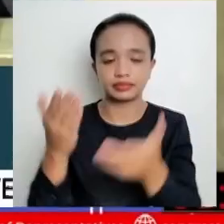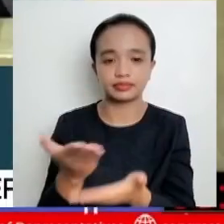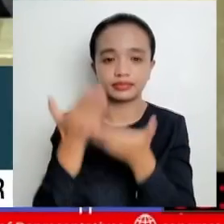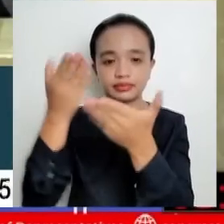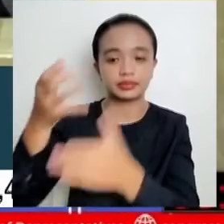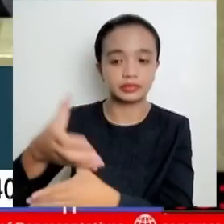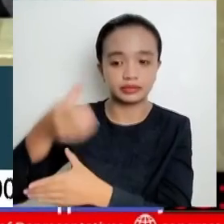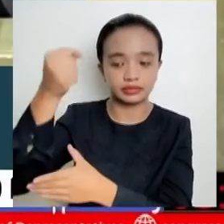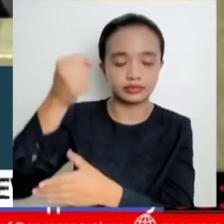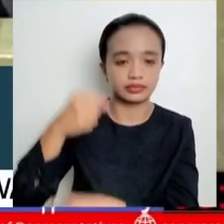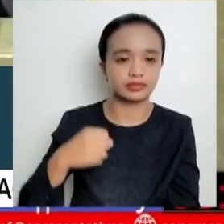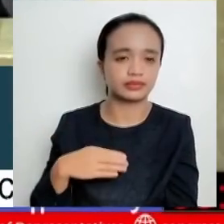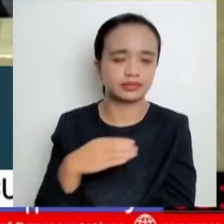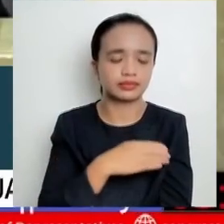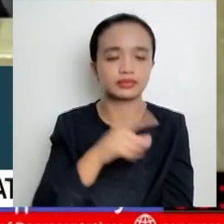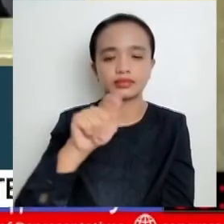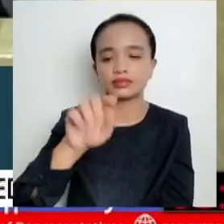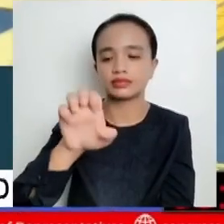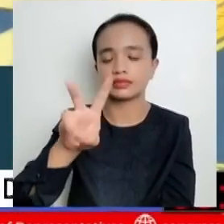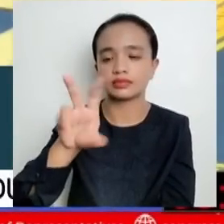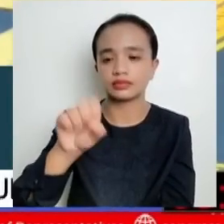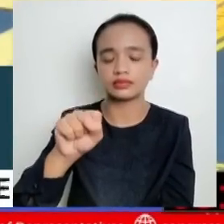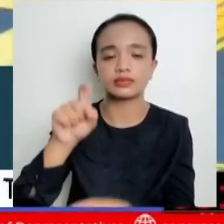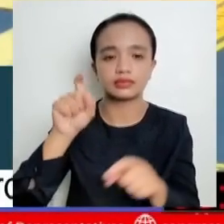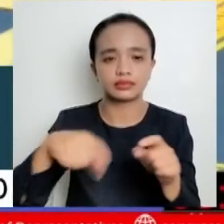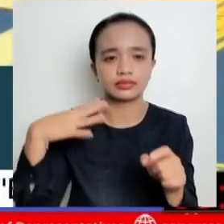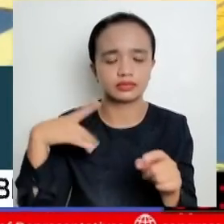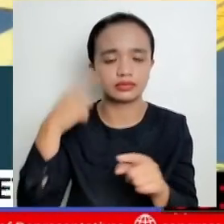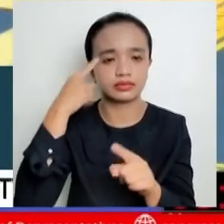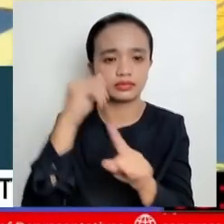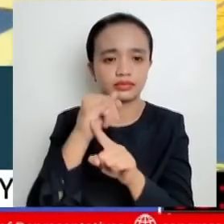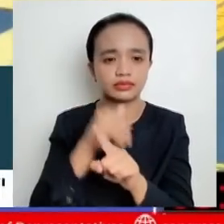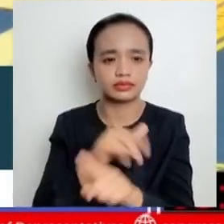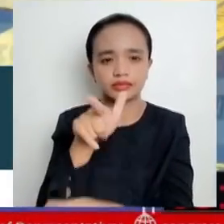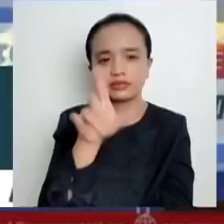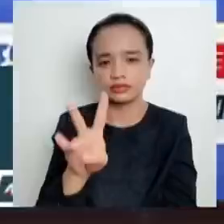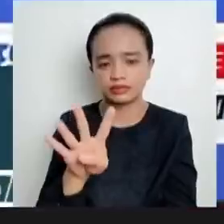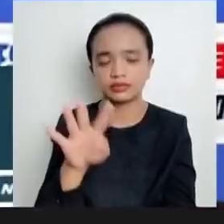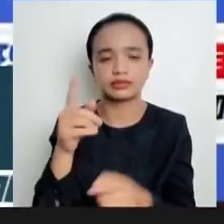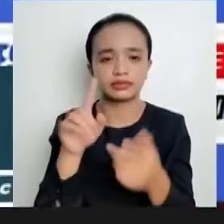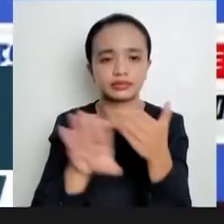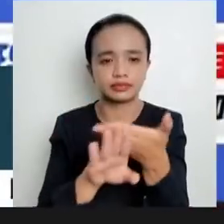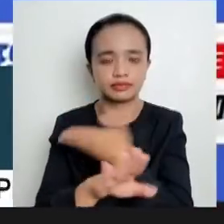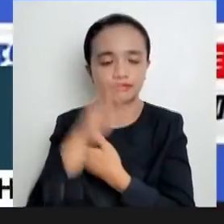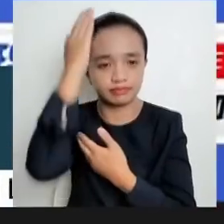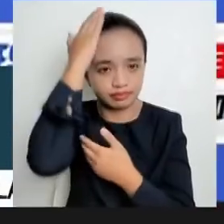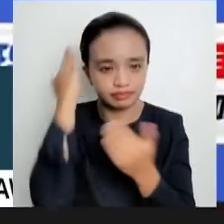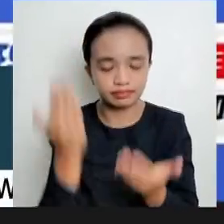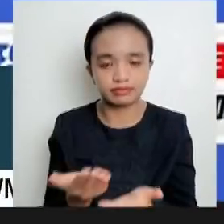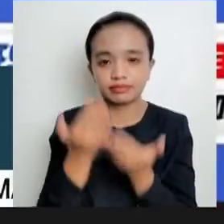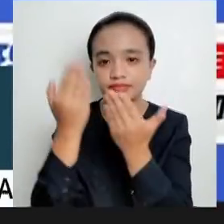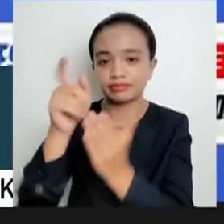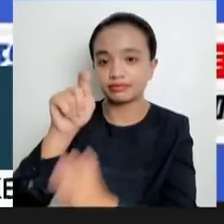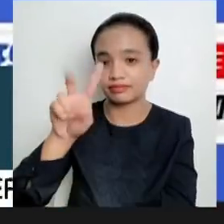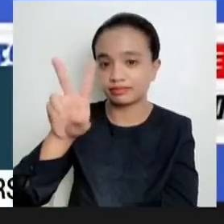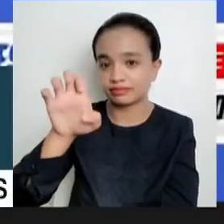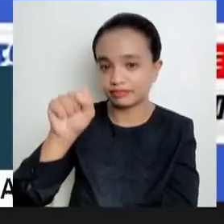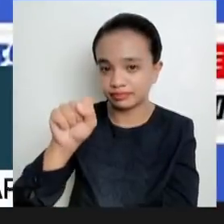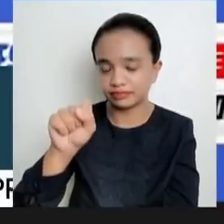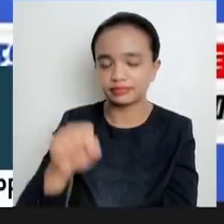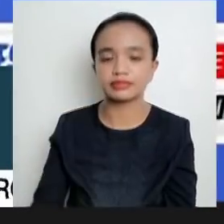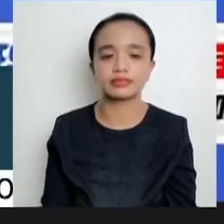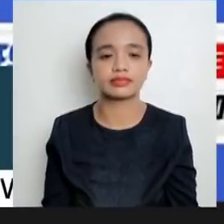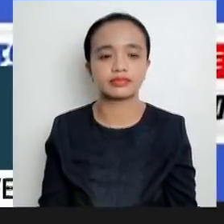Representative Teves Jr. will have to wait till July 24 before he can appeal to his colleagues. Teves has an appeal to his colleagues this